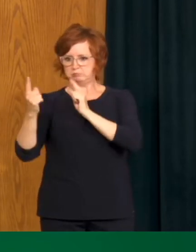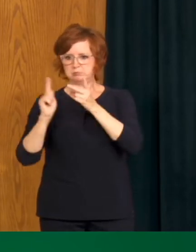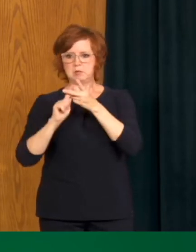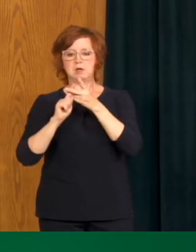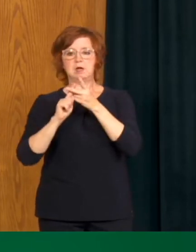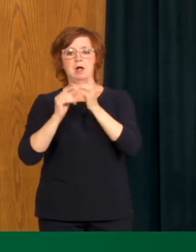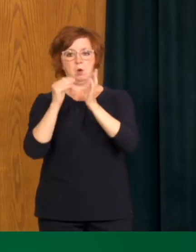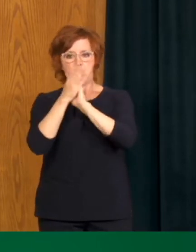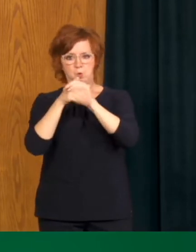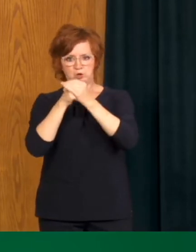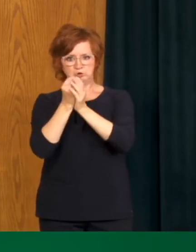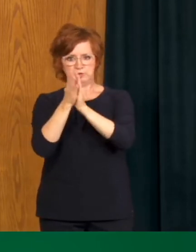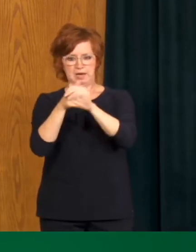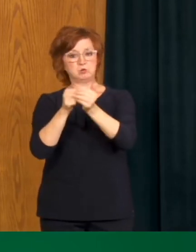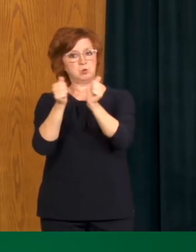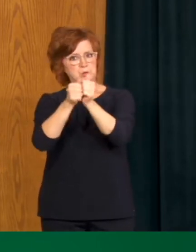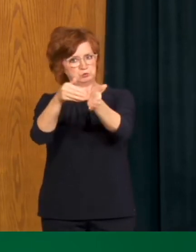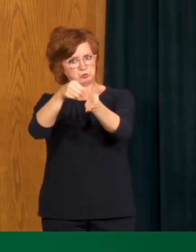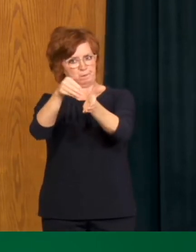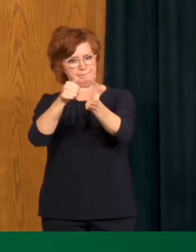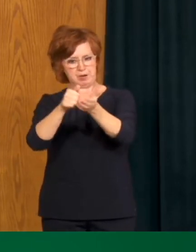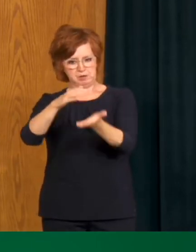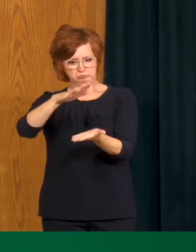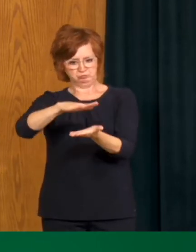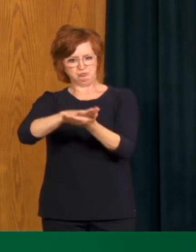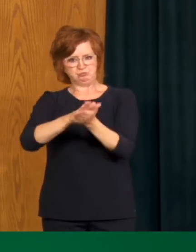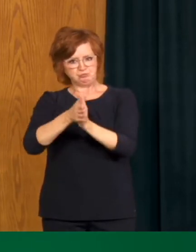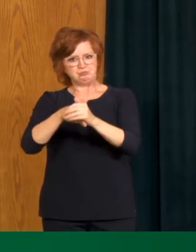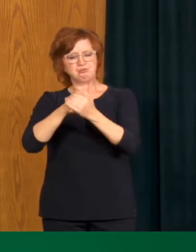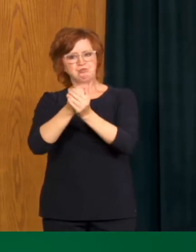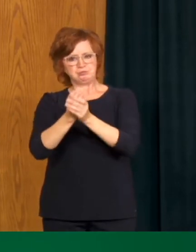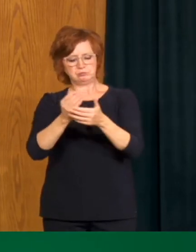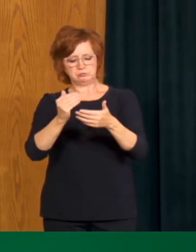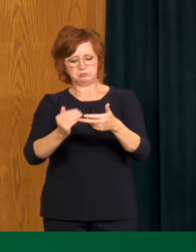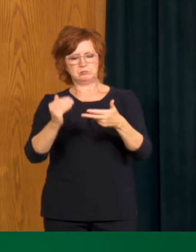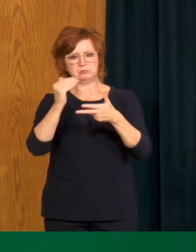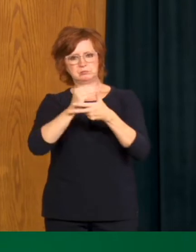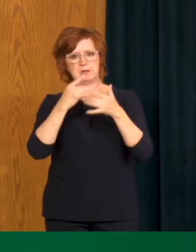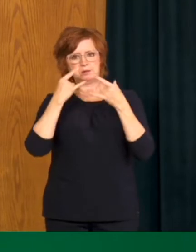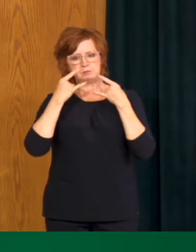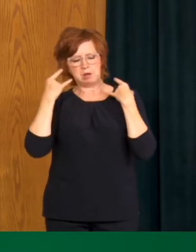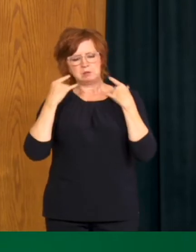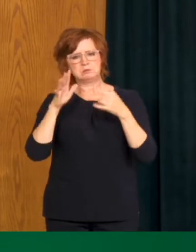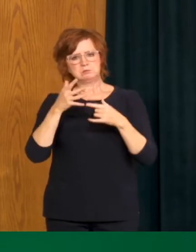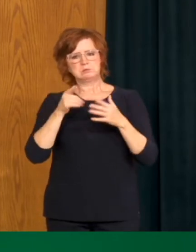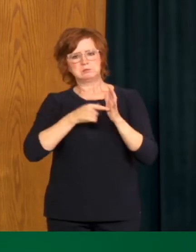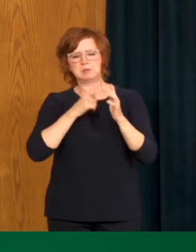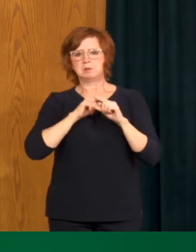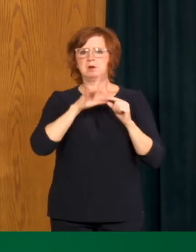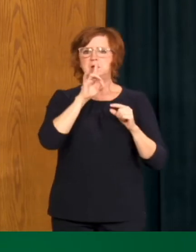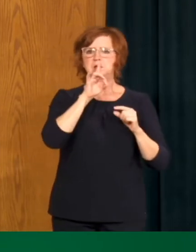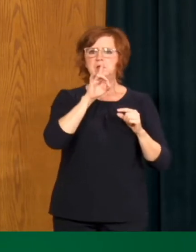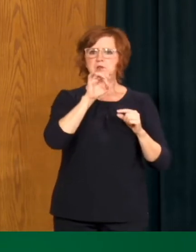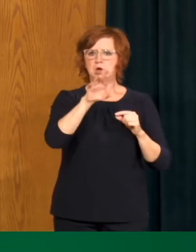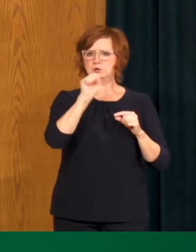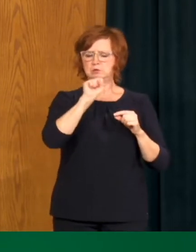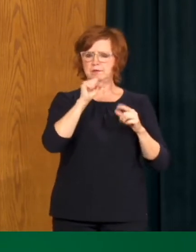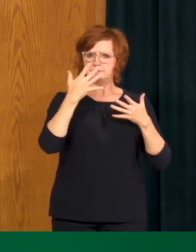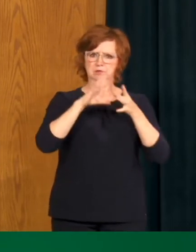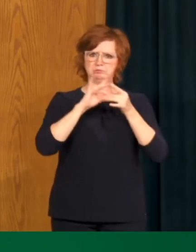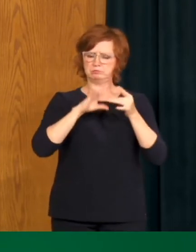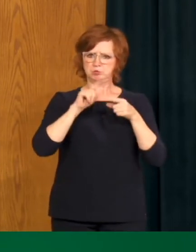soap, being aware of your surroundings. I think our chief medical health officer has been, fairly explicit as to where he sees a